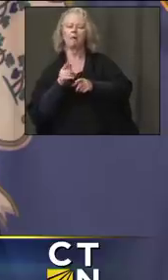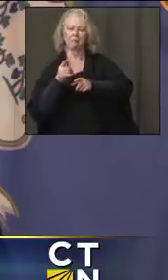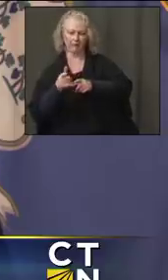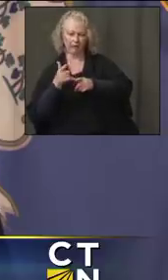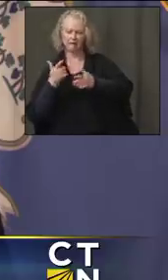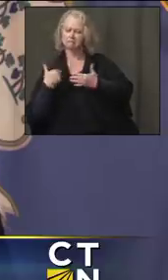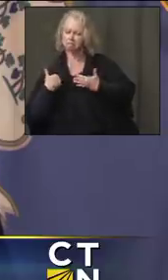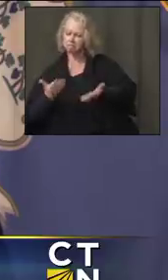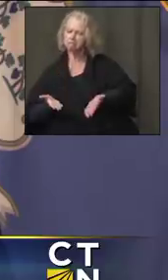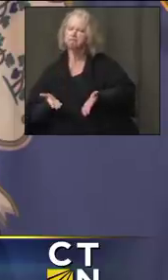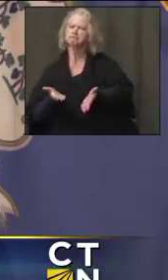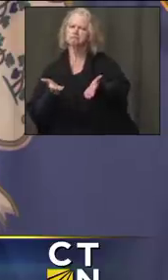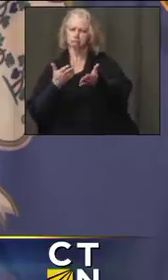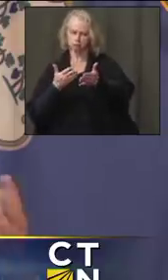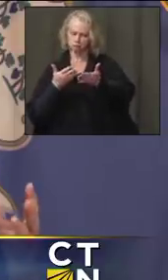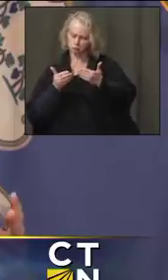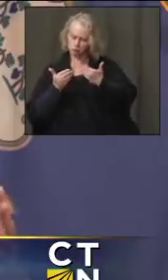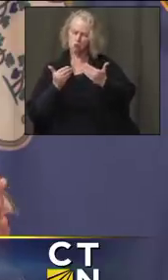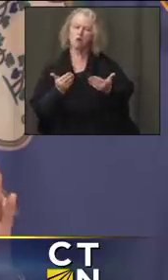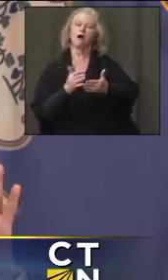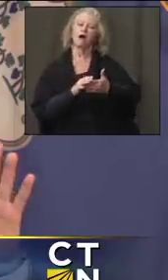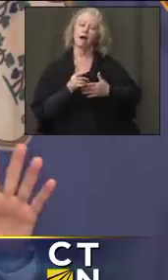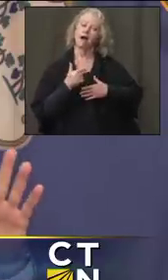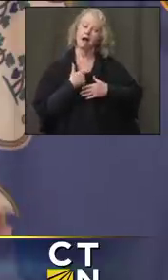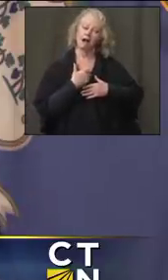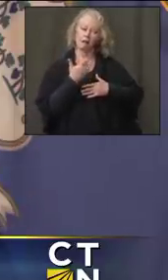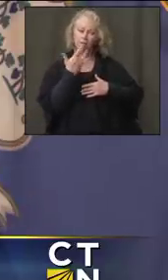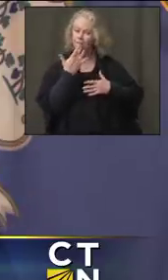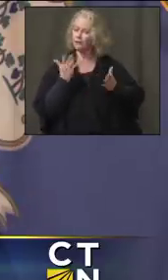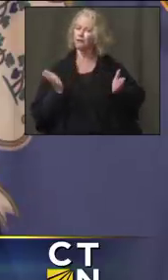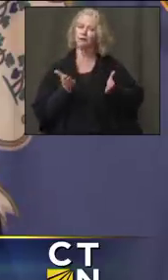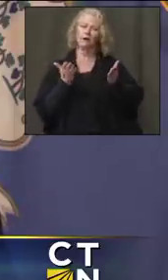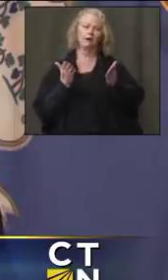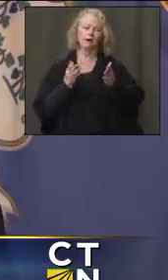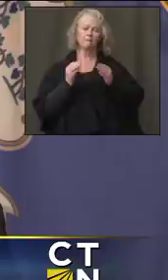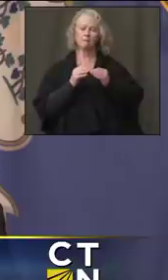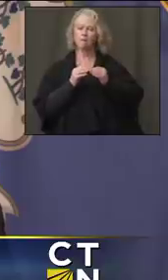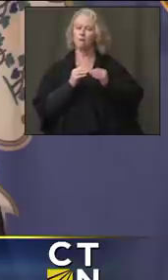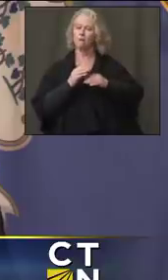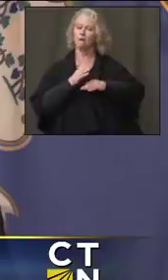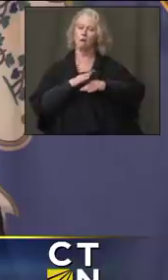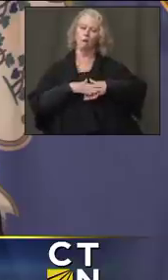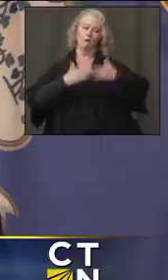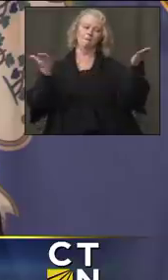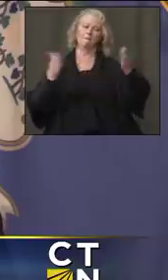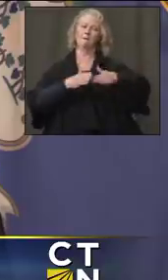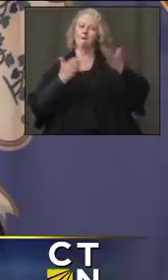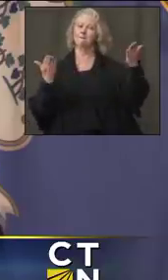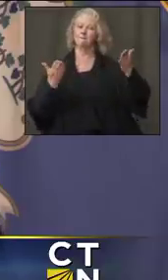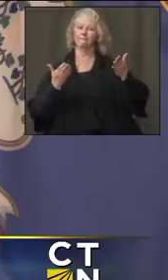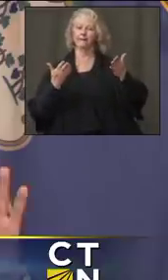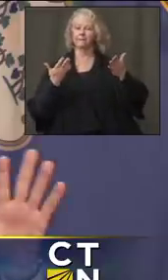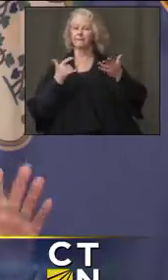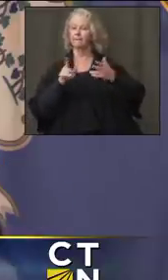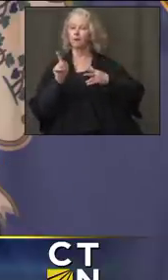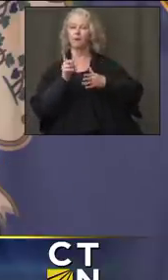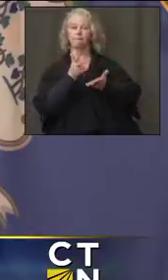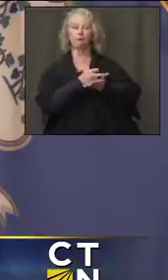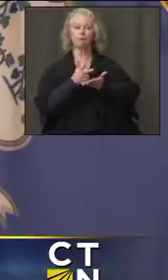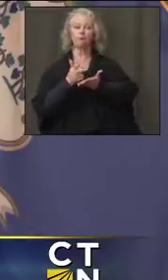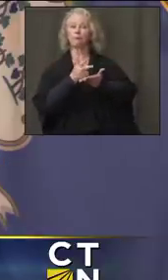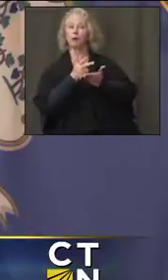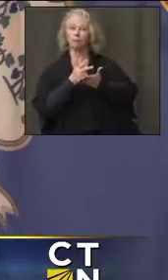there. My preference is to open it up, allow more of those tables to go outside, maybe even into some of the parking areas or more of